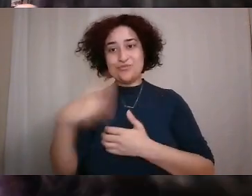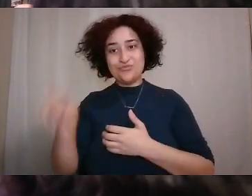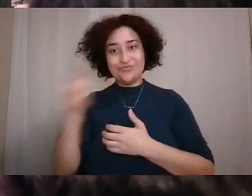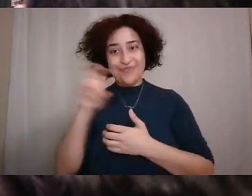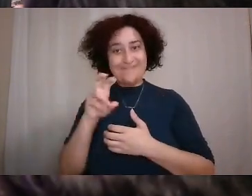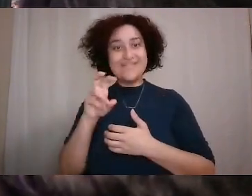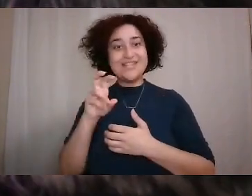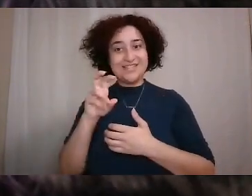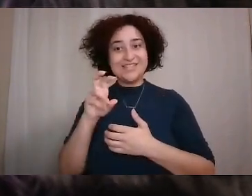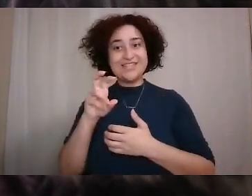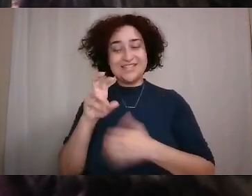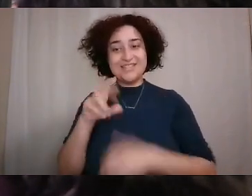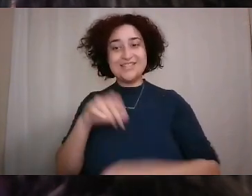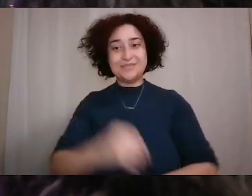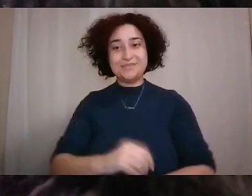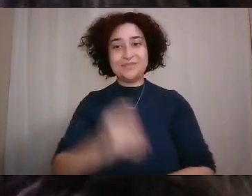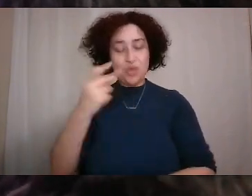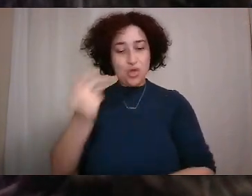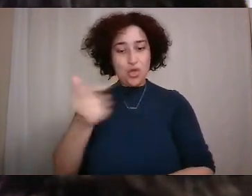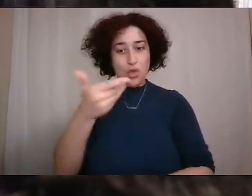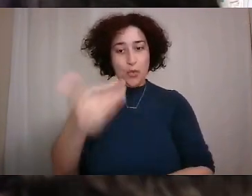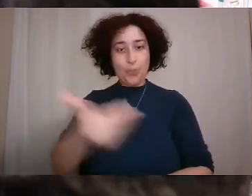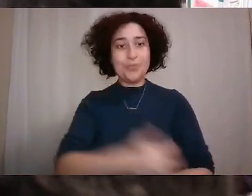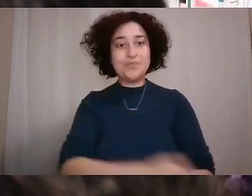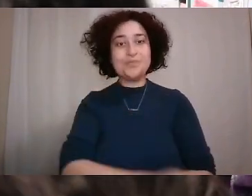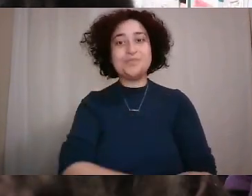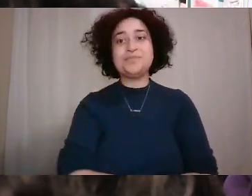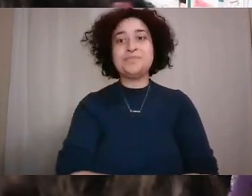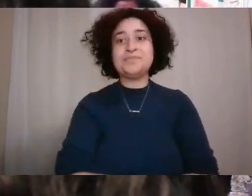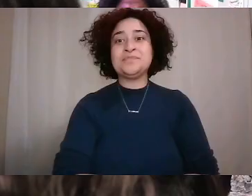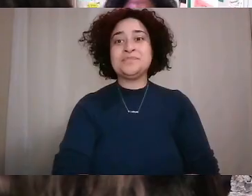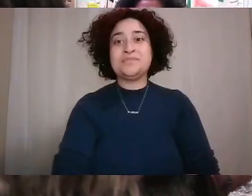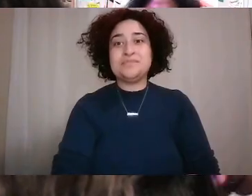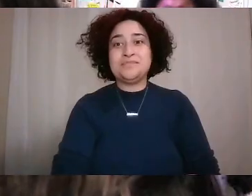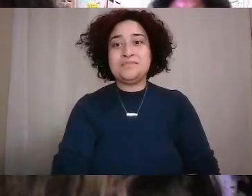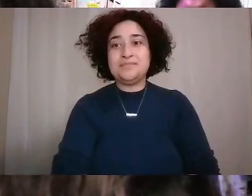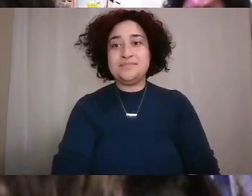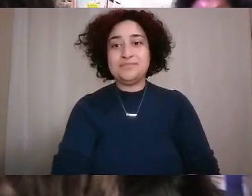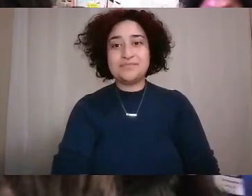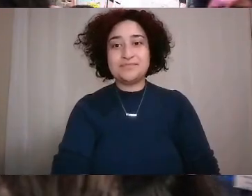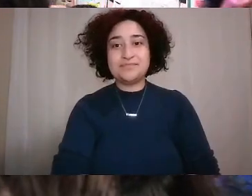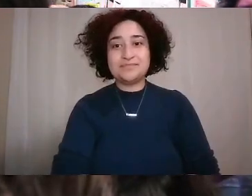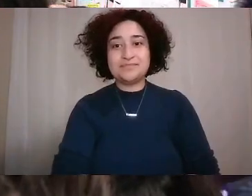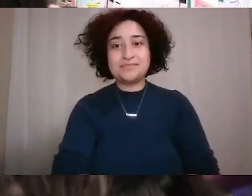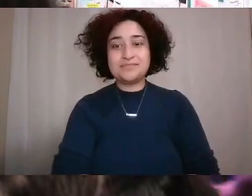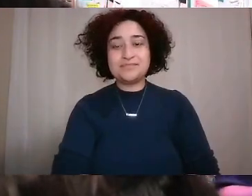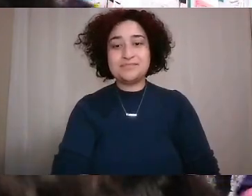Go.